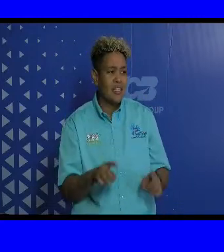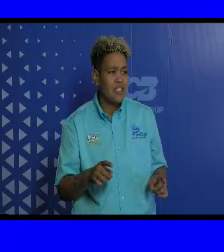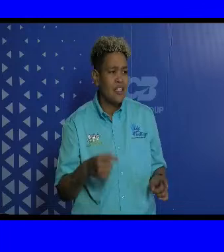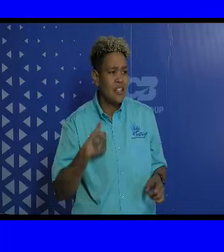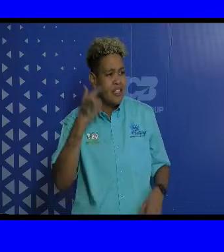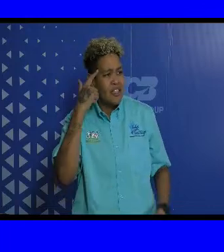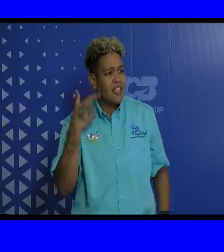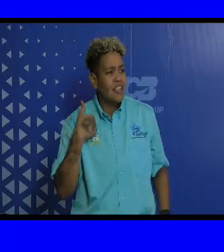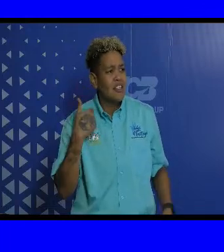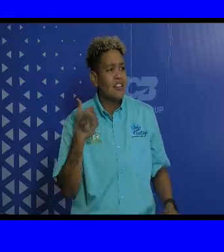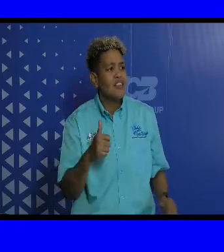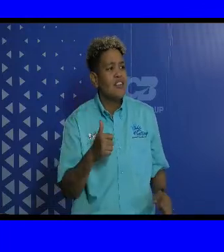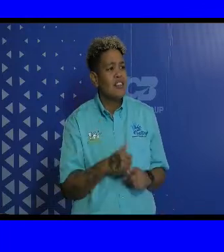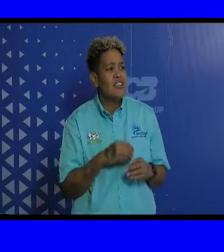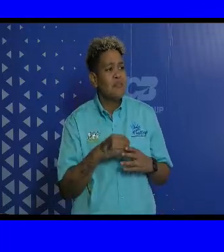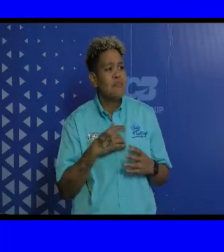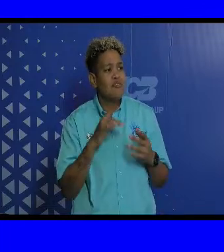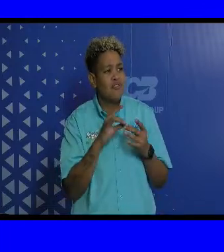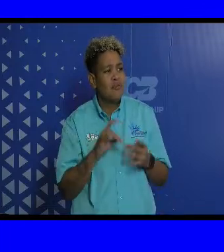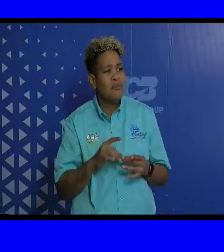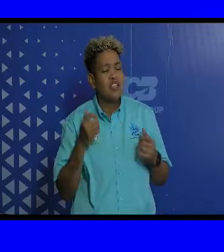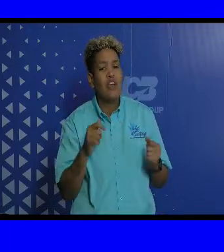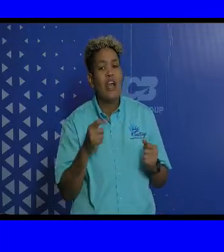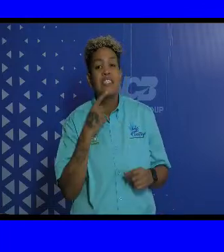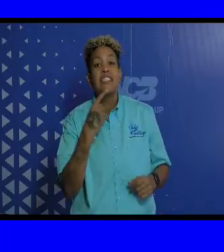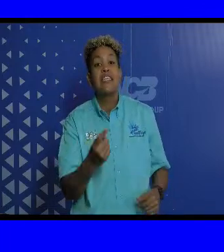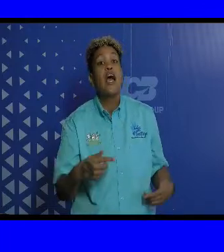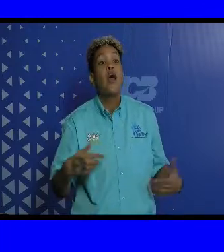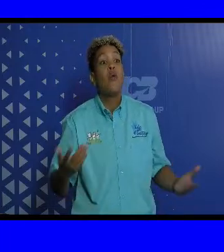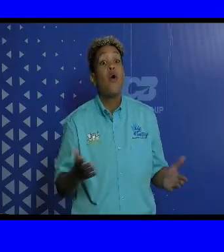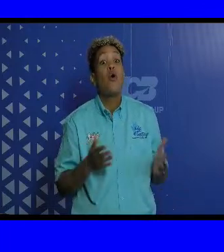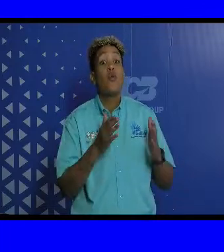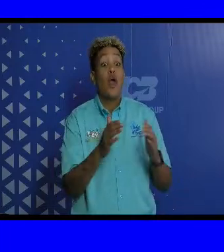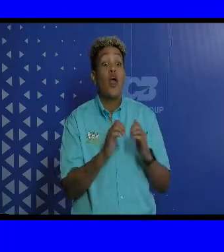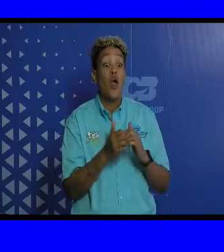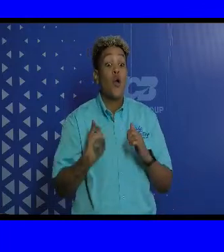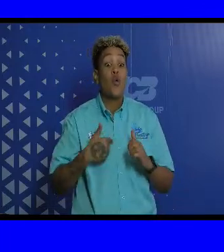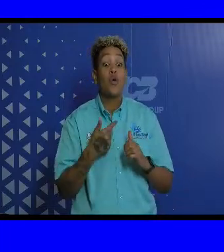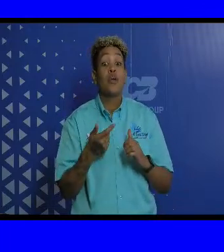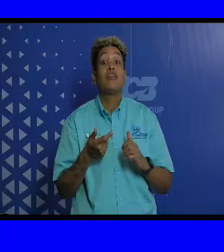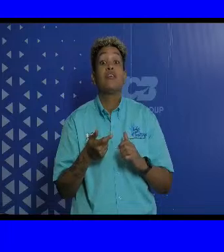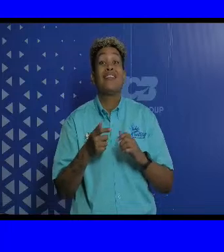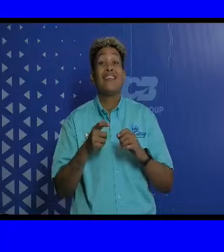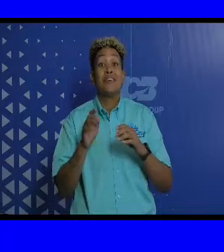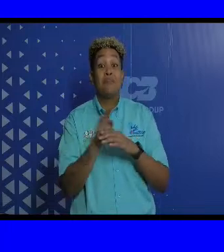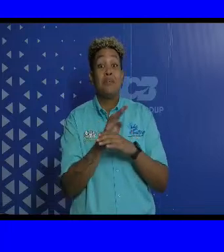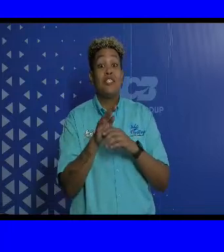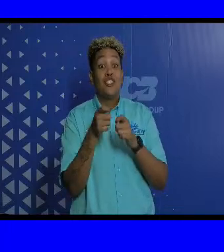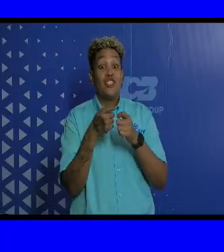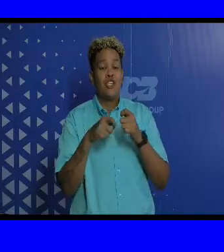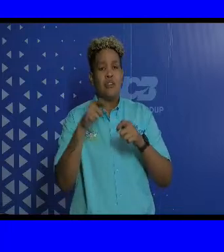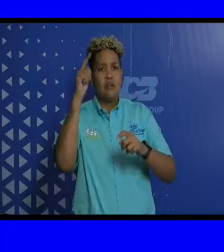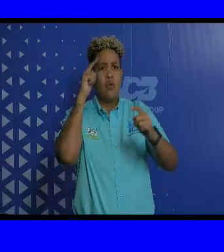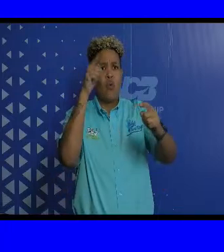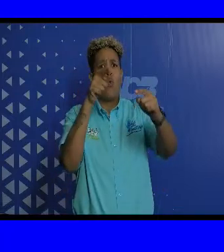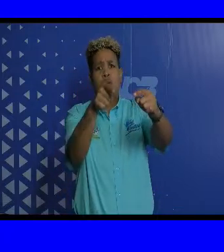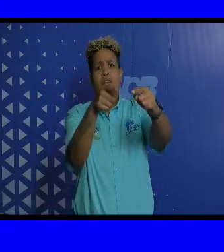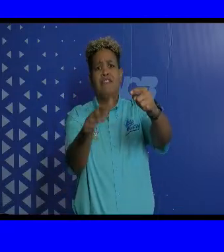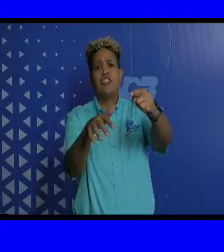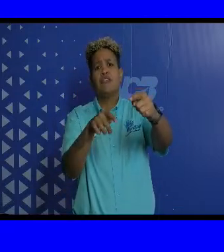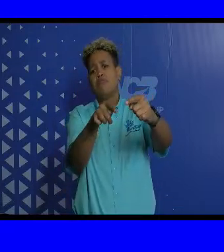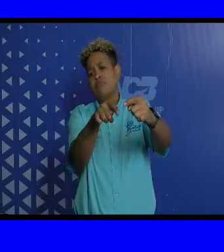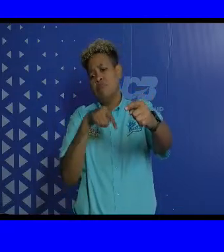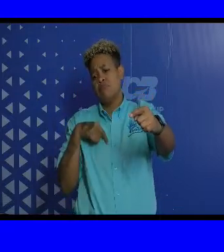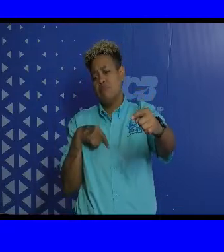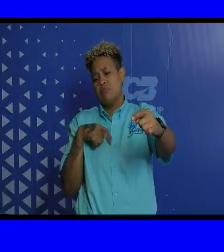I think I tried to, in my remarks, tried to state that the way we're reverse engineering the business, so in declaring the